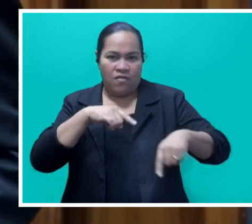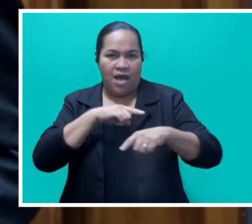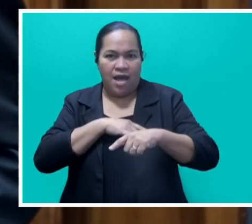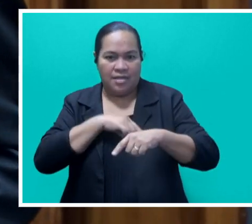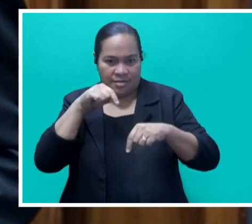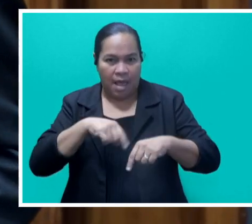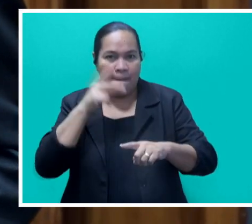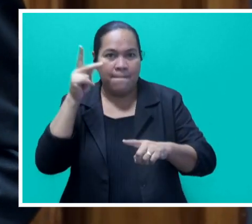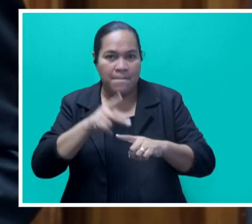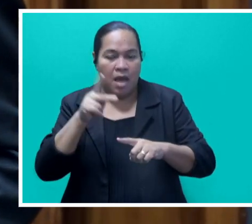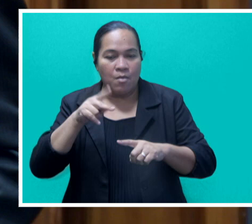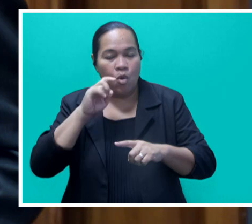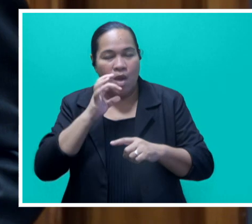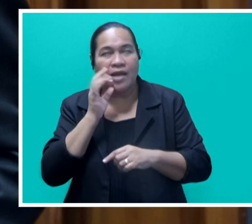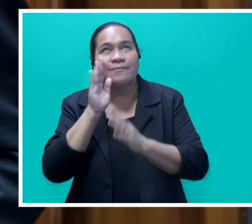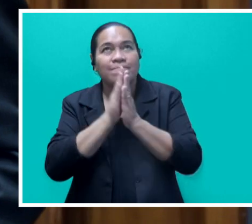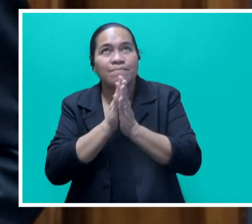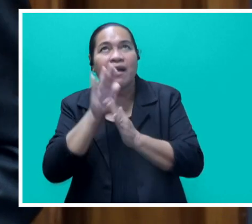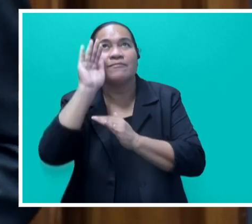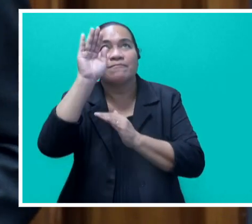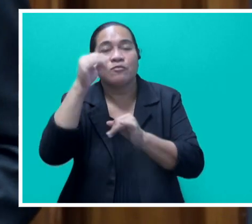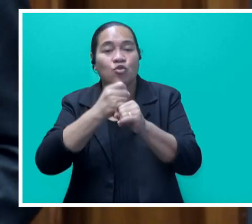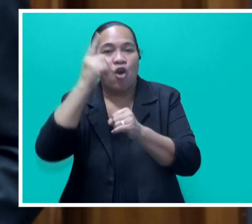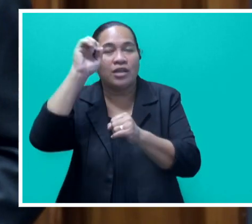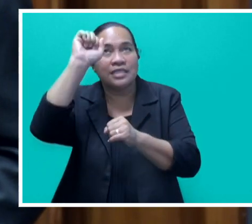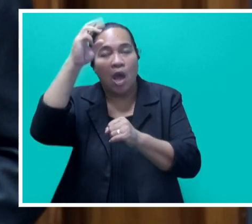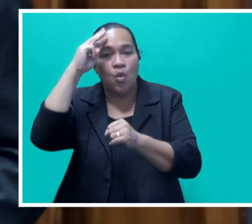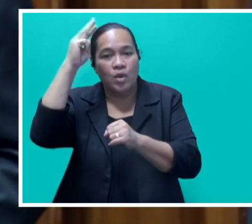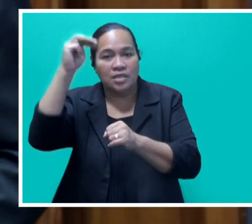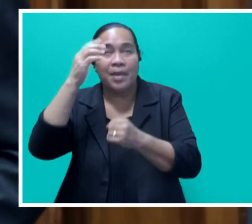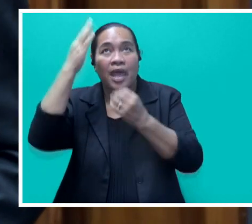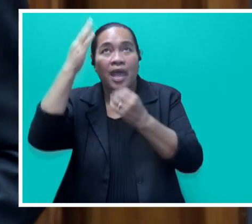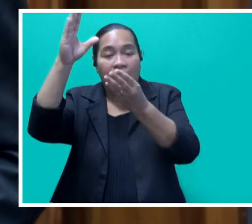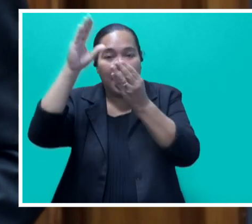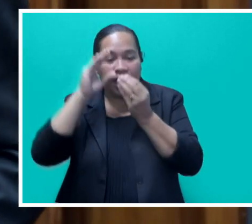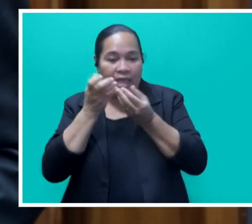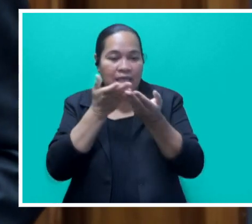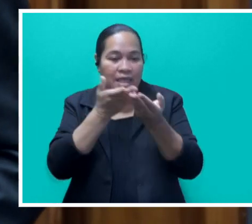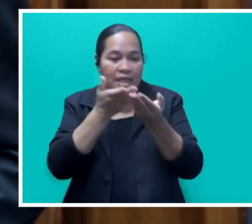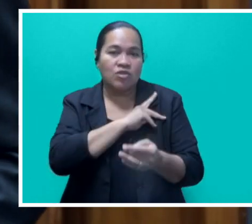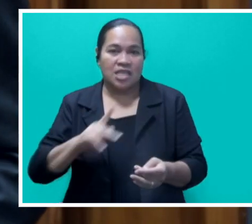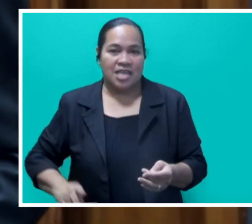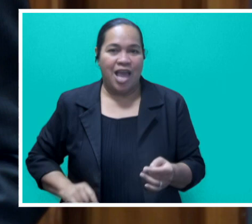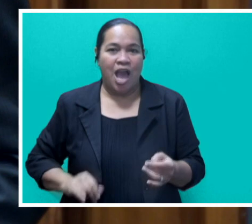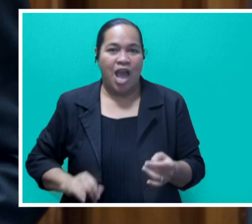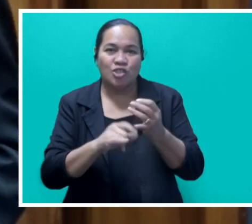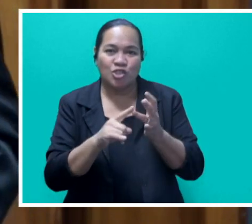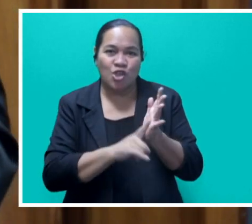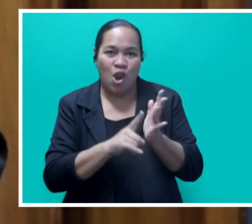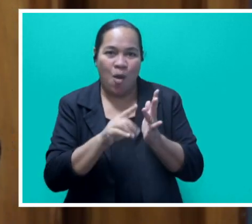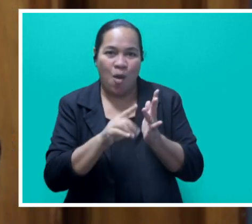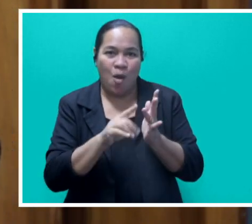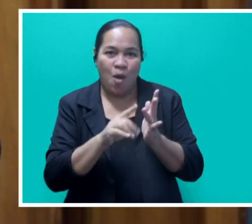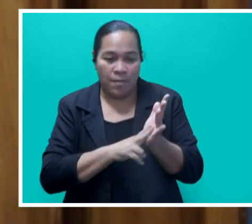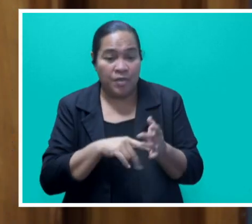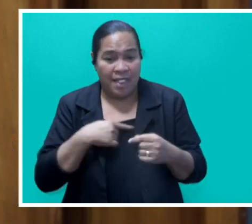house will seek God and his wisdom, the wisdom he gave King Solomon. The challenges that we face